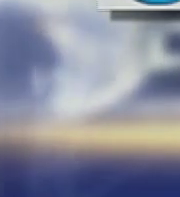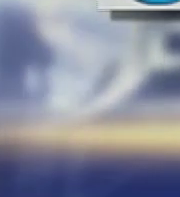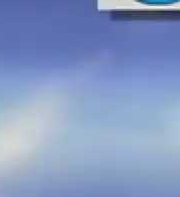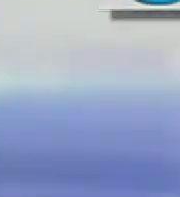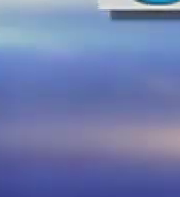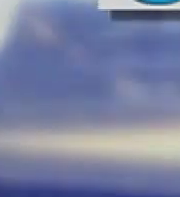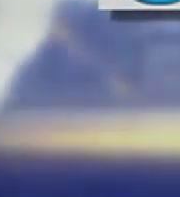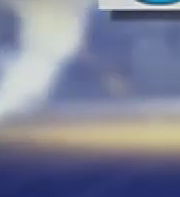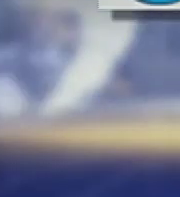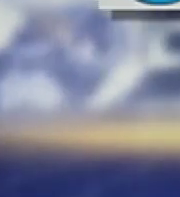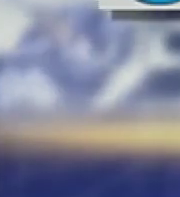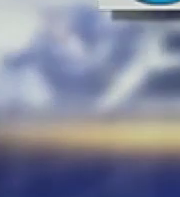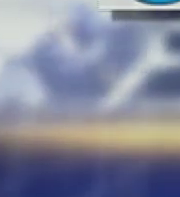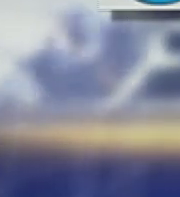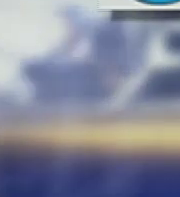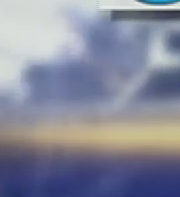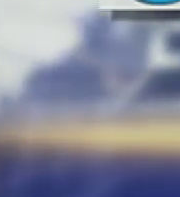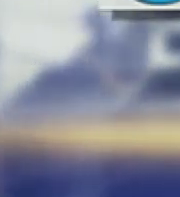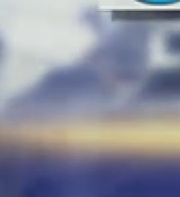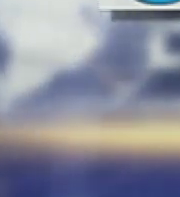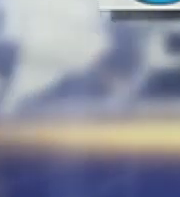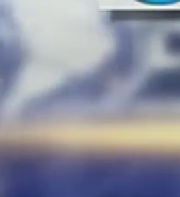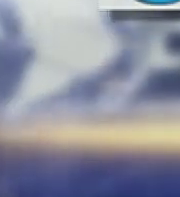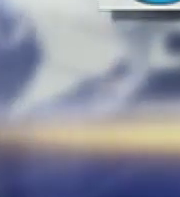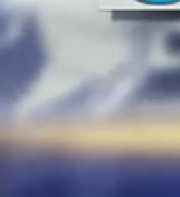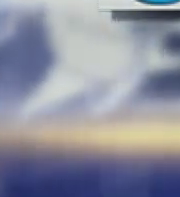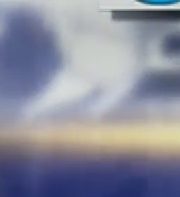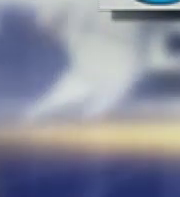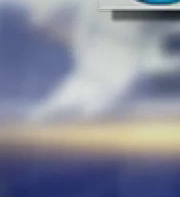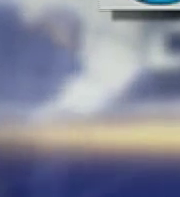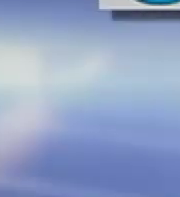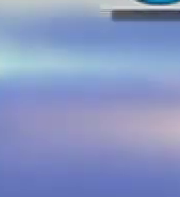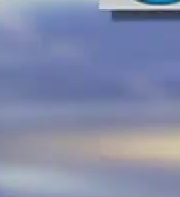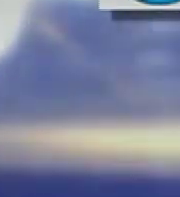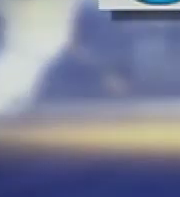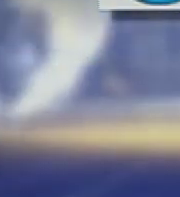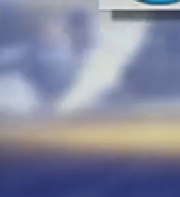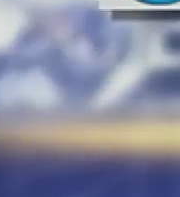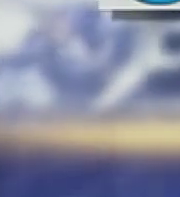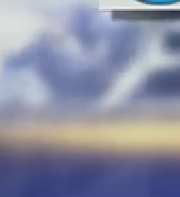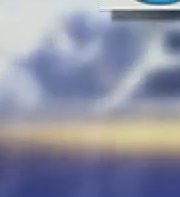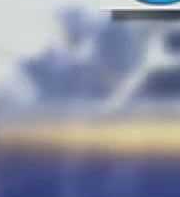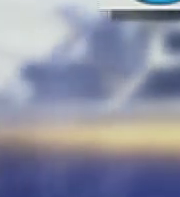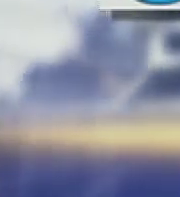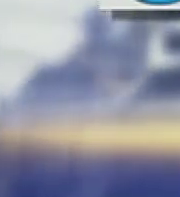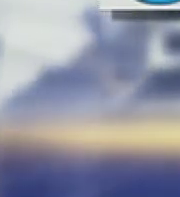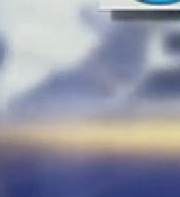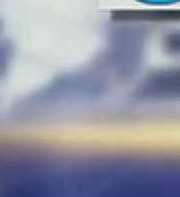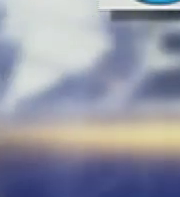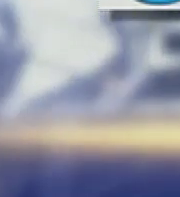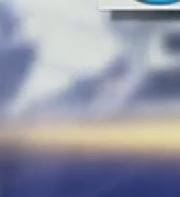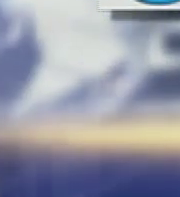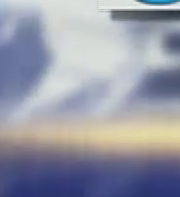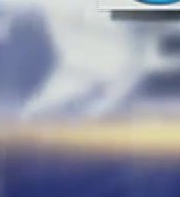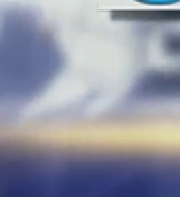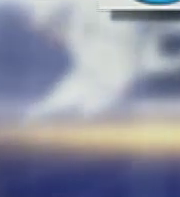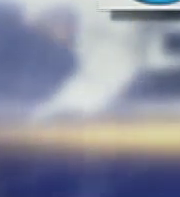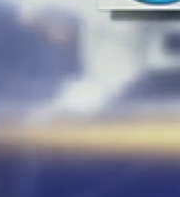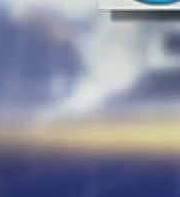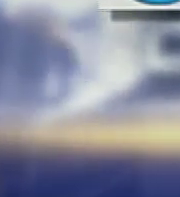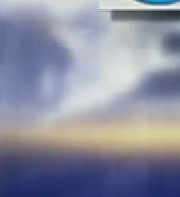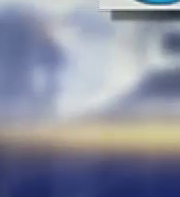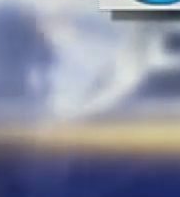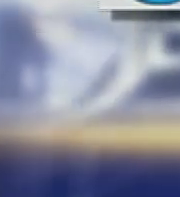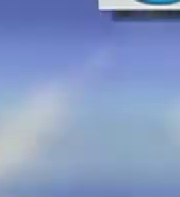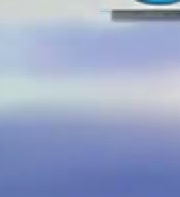President Winston Rolle, who predicts that 2012 won't necessarily be a banner year economically speaking. But Rolle is optimistic